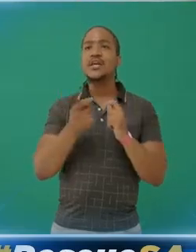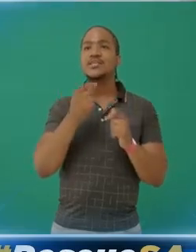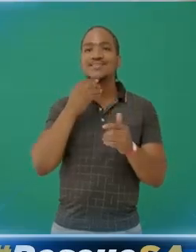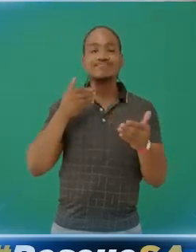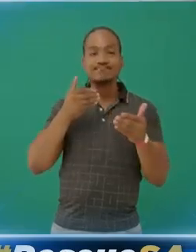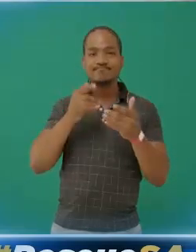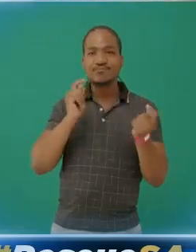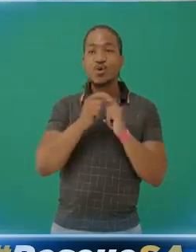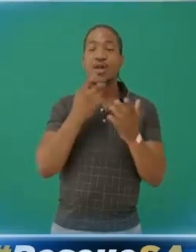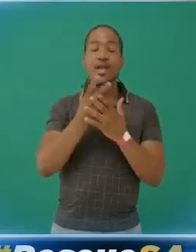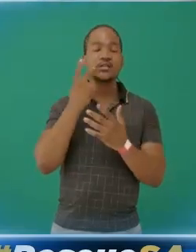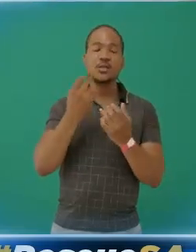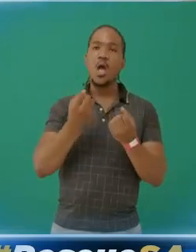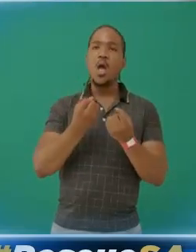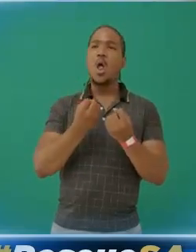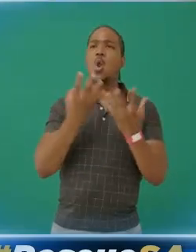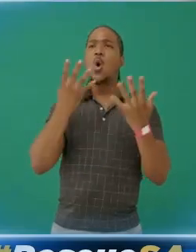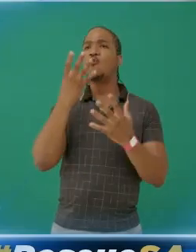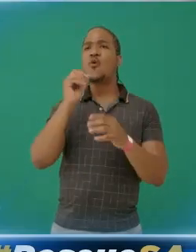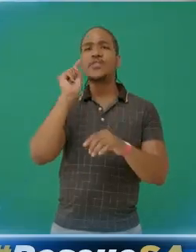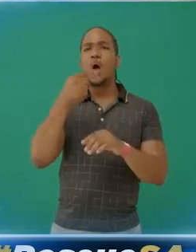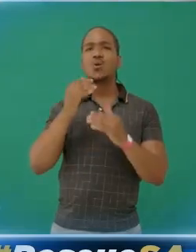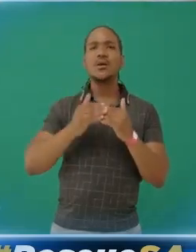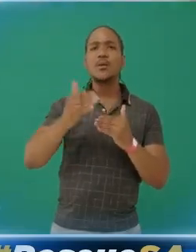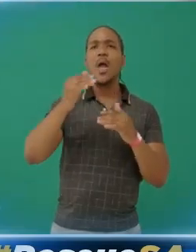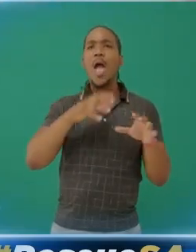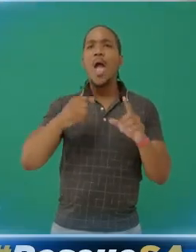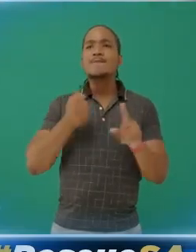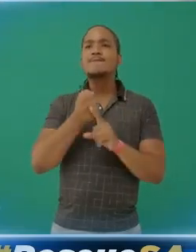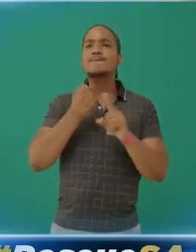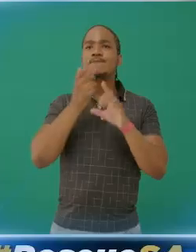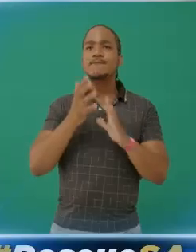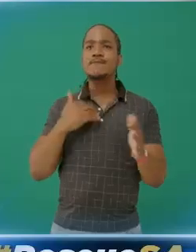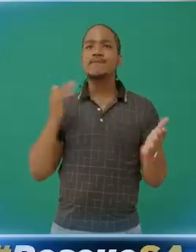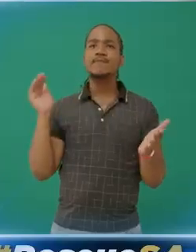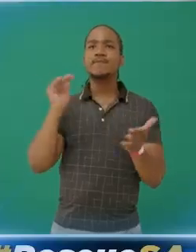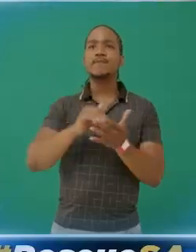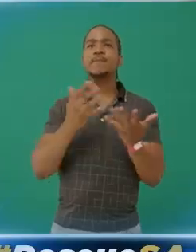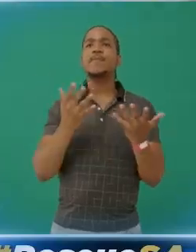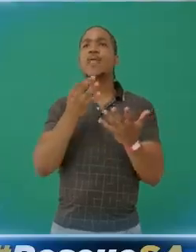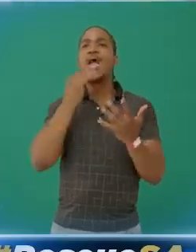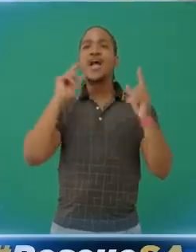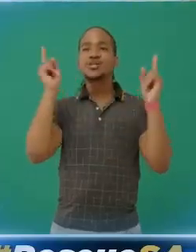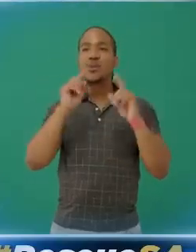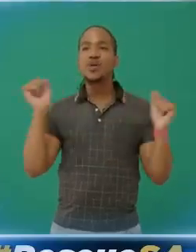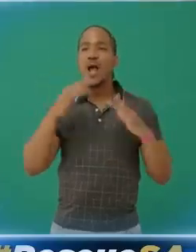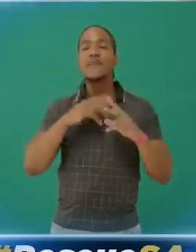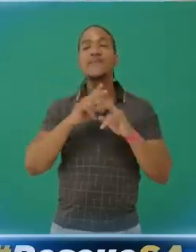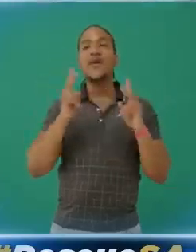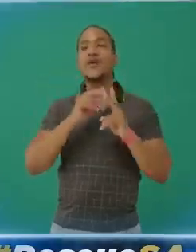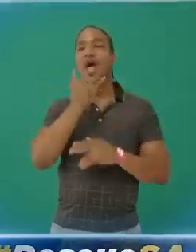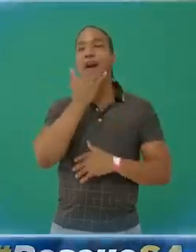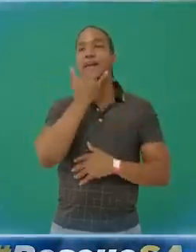can see behind me, over 50,000 activists, people have come through to share the special occasion. I'm very, very excited.